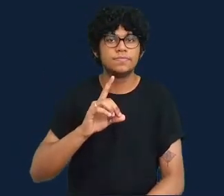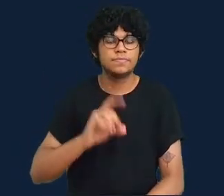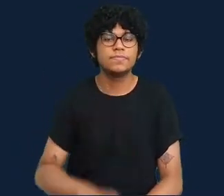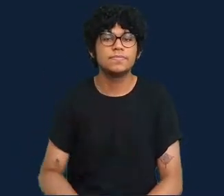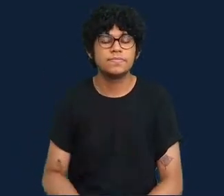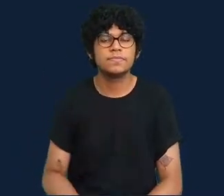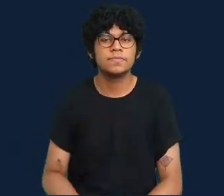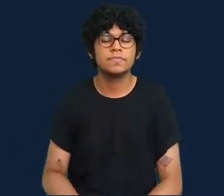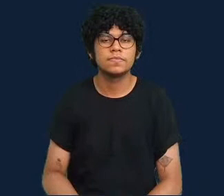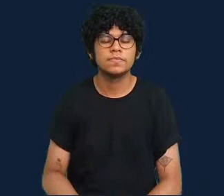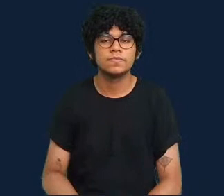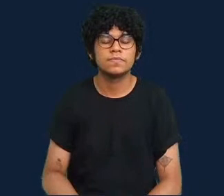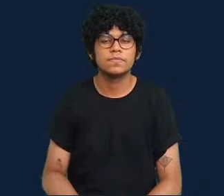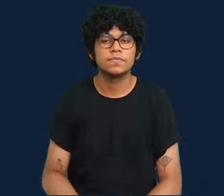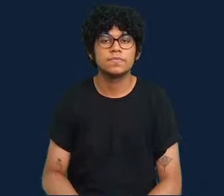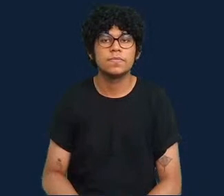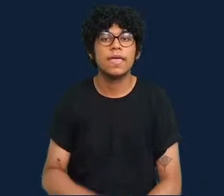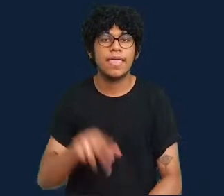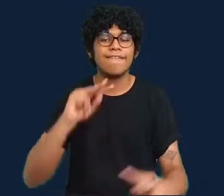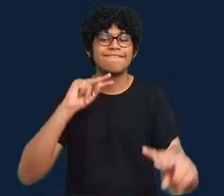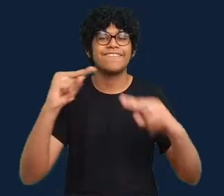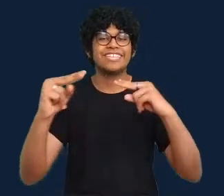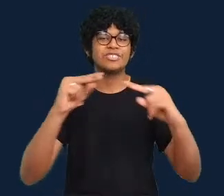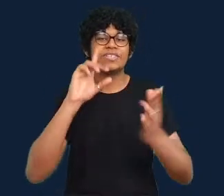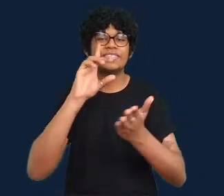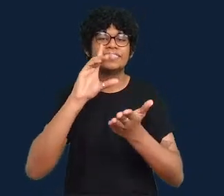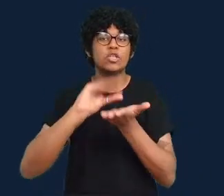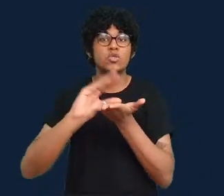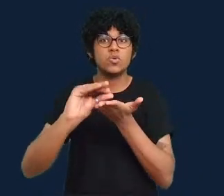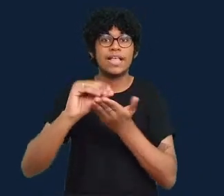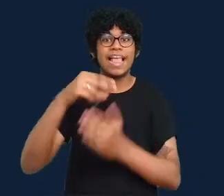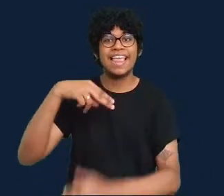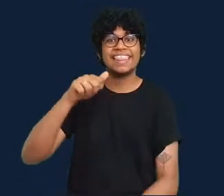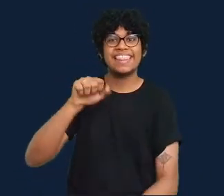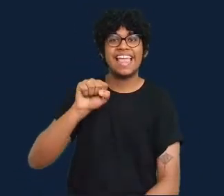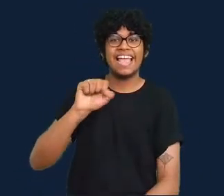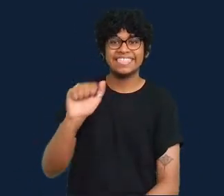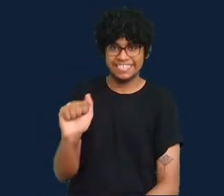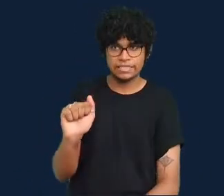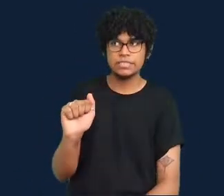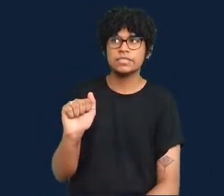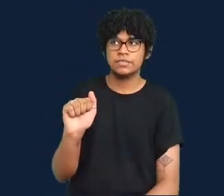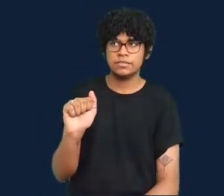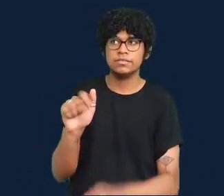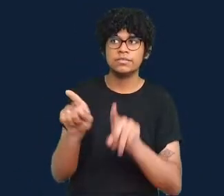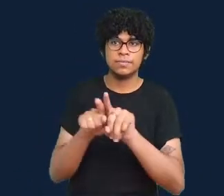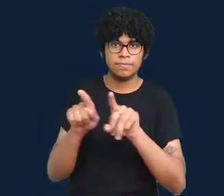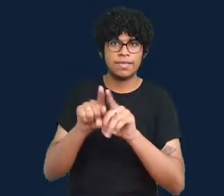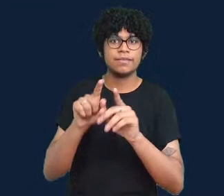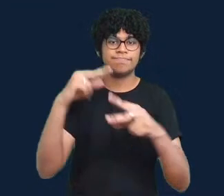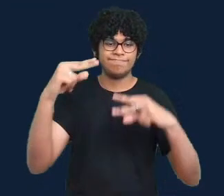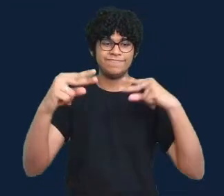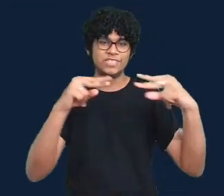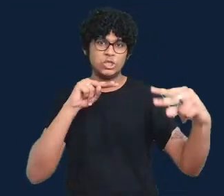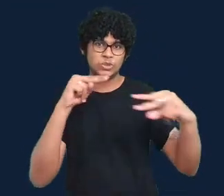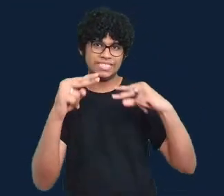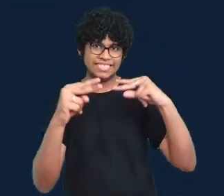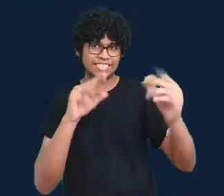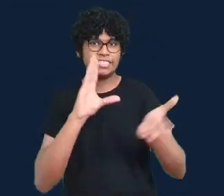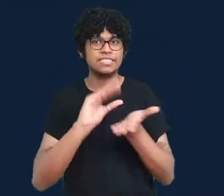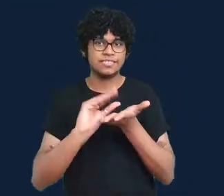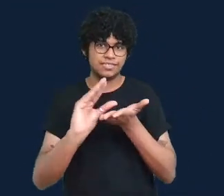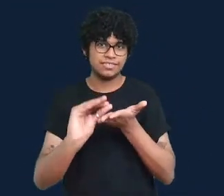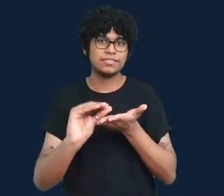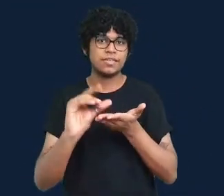beautifully. NASA has a wing that does data viz. So, you know, there are these government institutions as well. And then there are